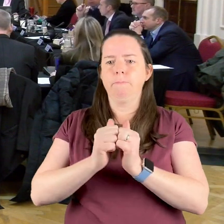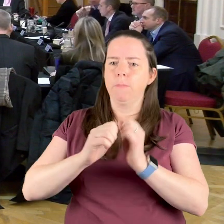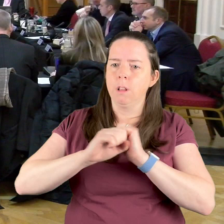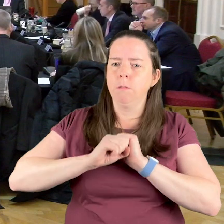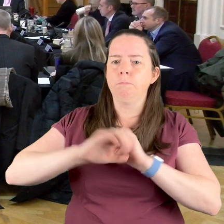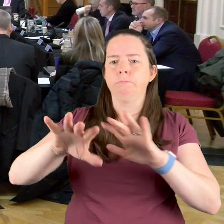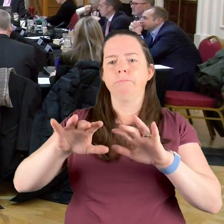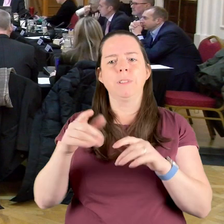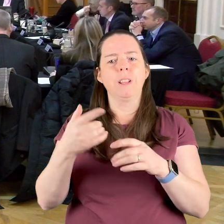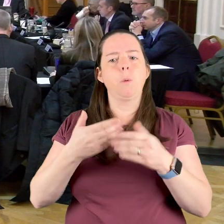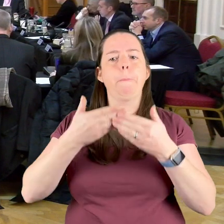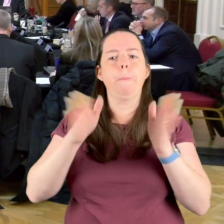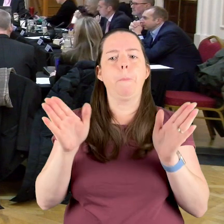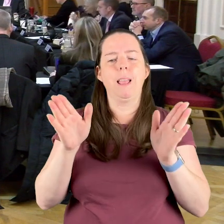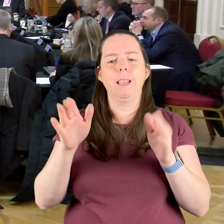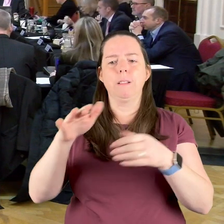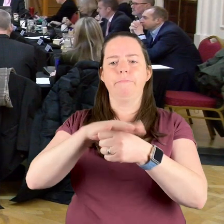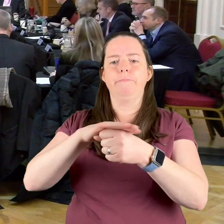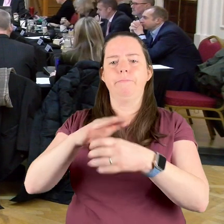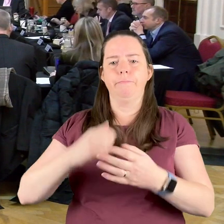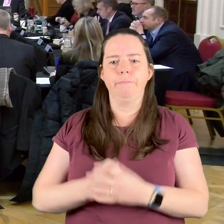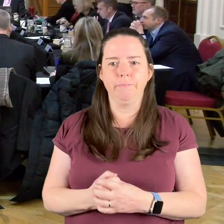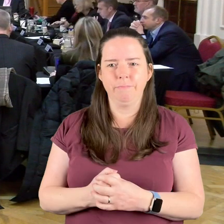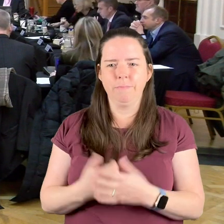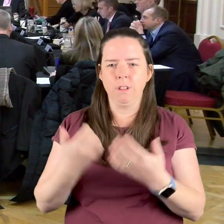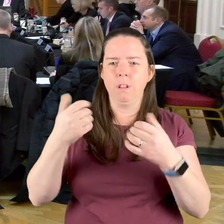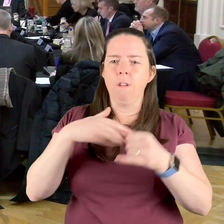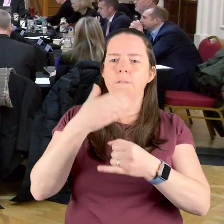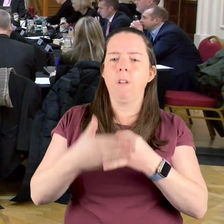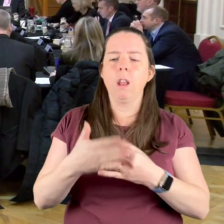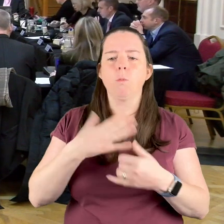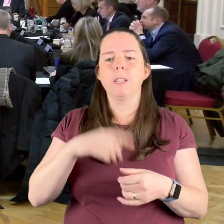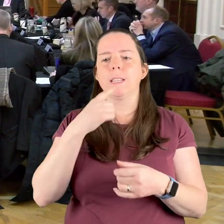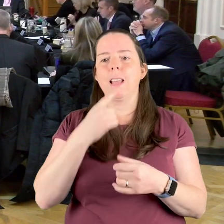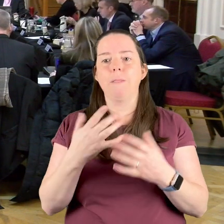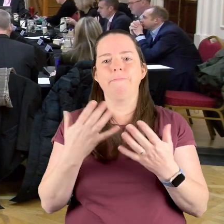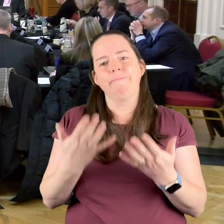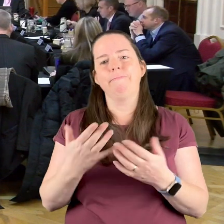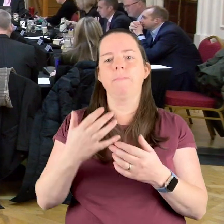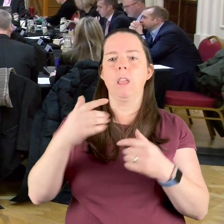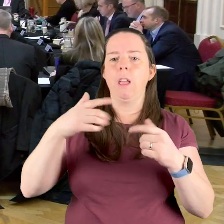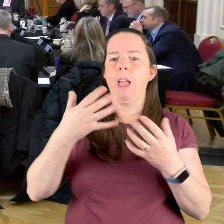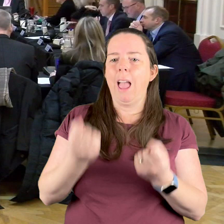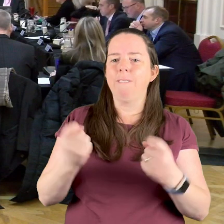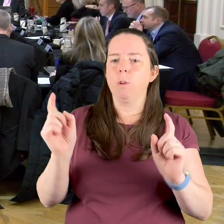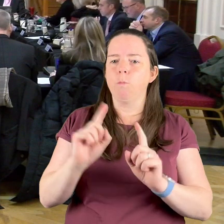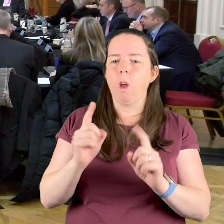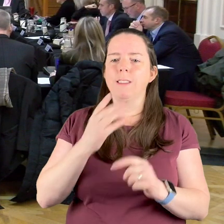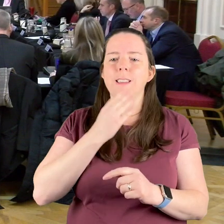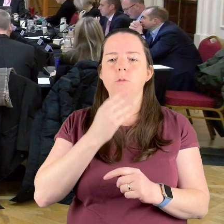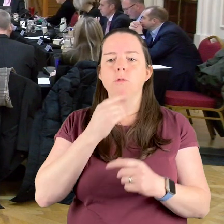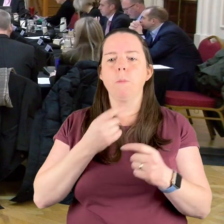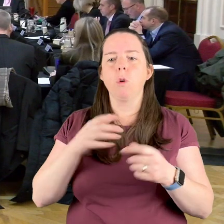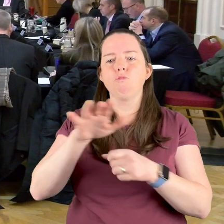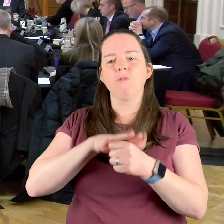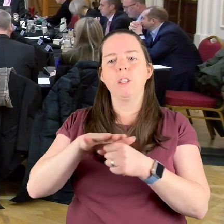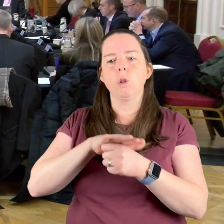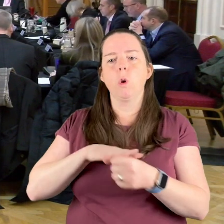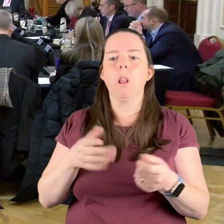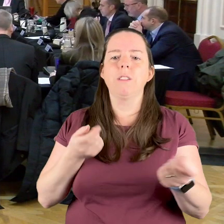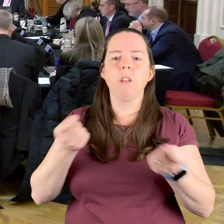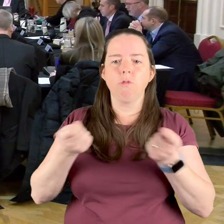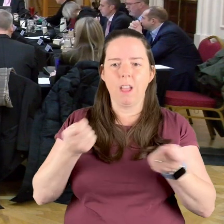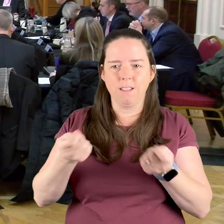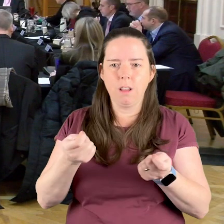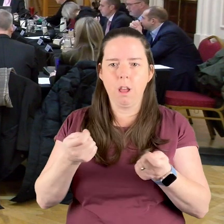can where we can actually put that into the public domain. And then finally, I wanted to say, you'll note in here we